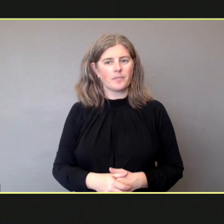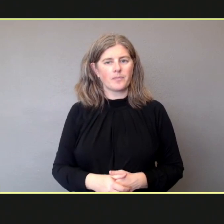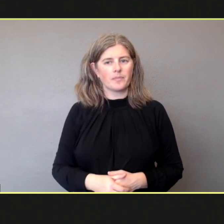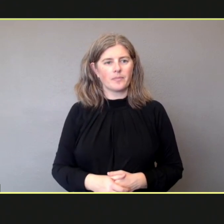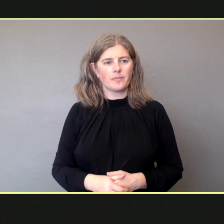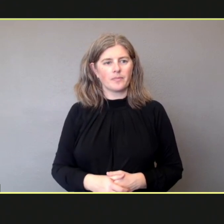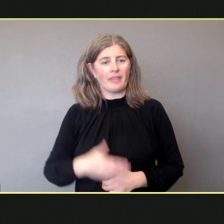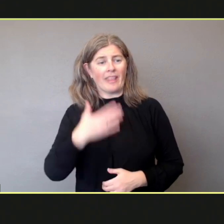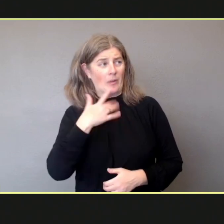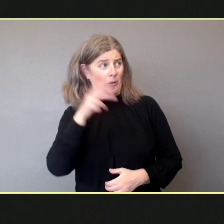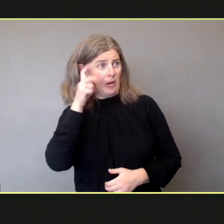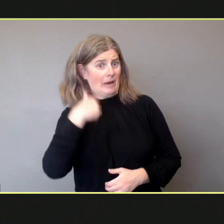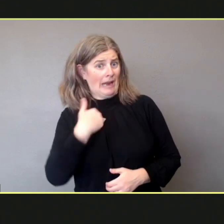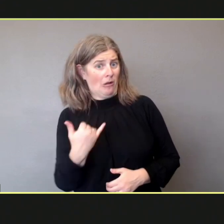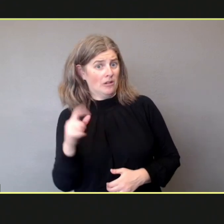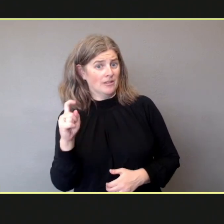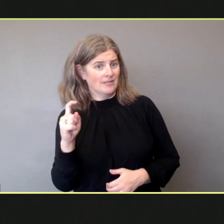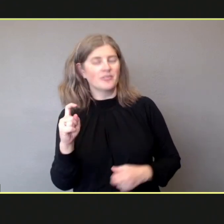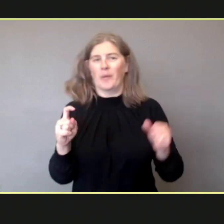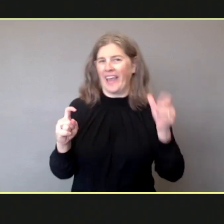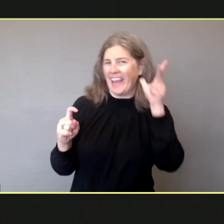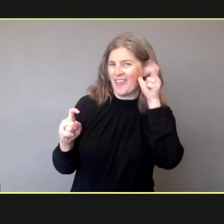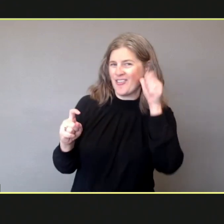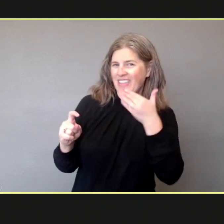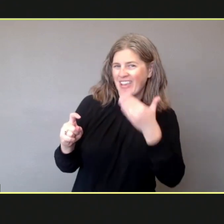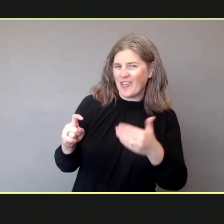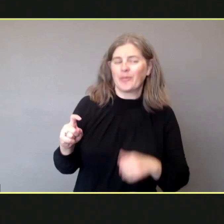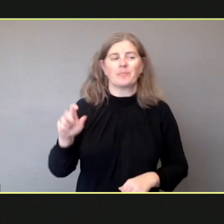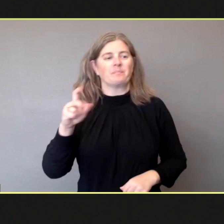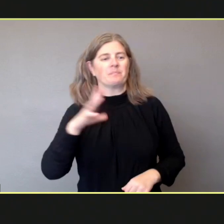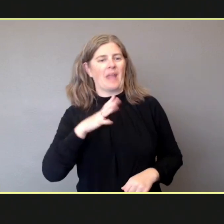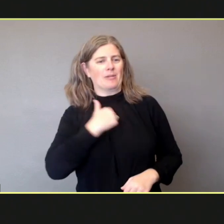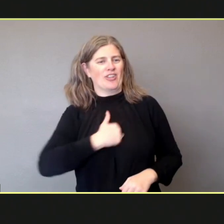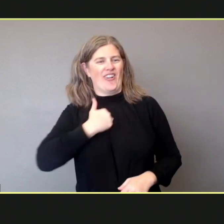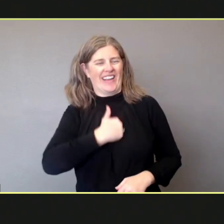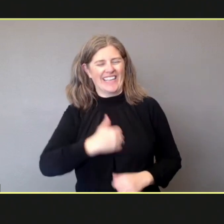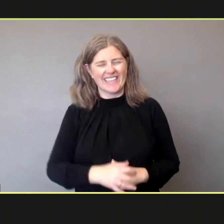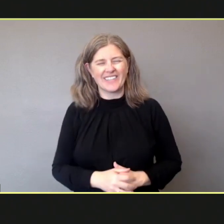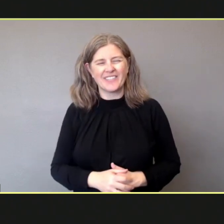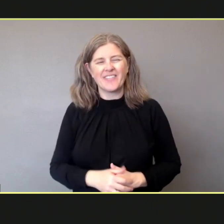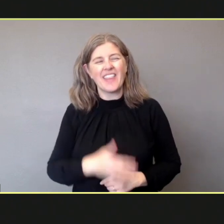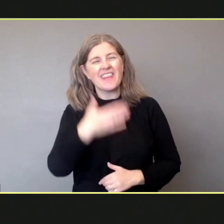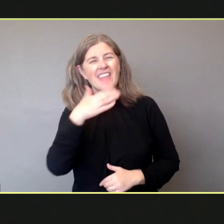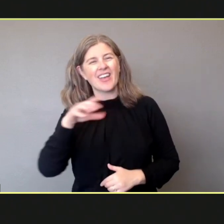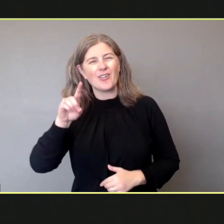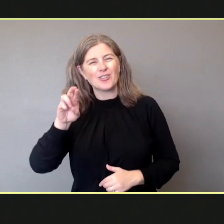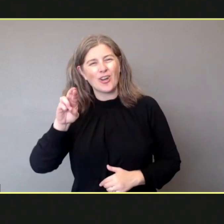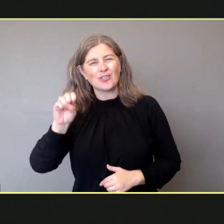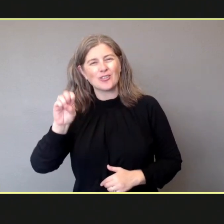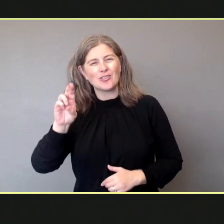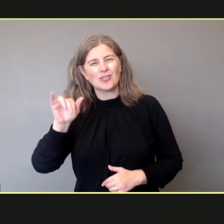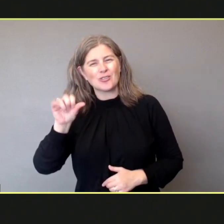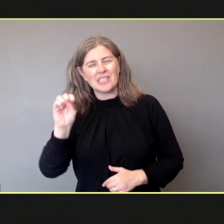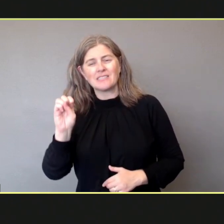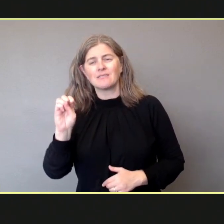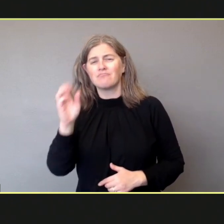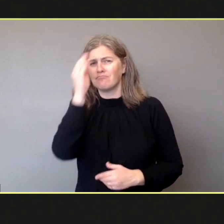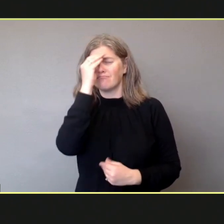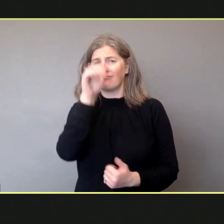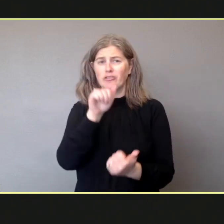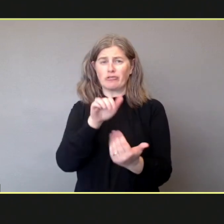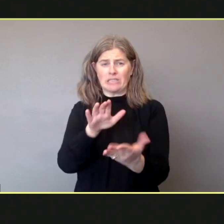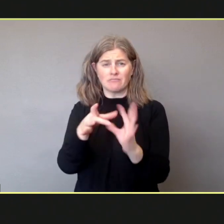Thank you. Sorry, can you hear me now? We can hear you. Thank you. Okay, I apologize. Thank you, Dr. Scrace. I just wanted to